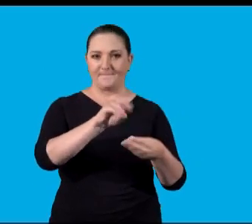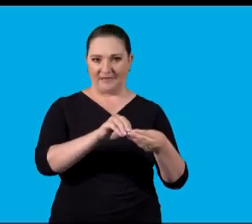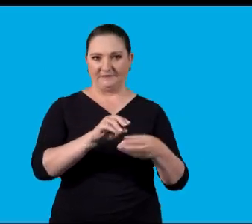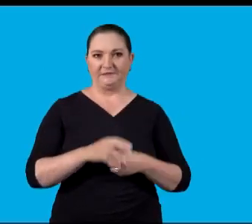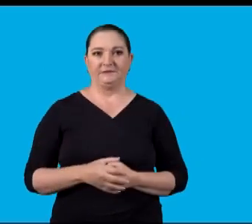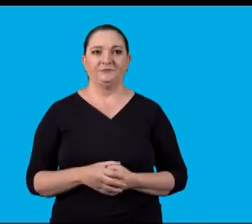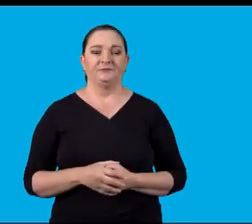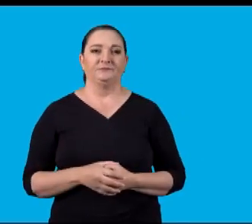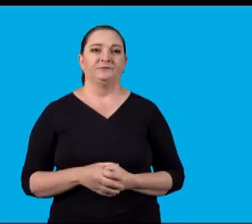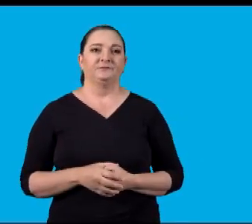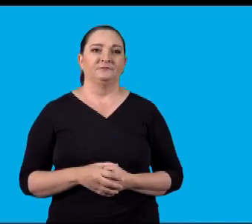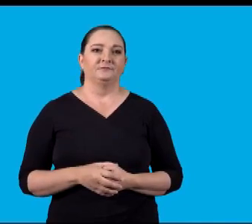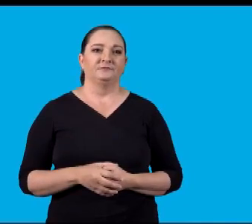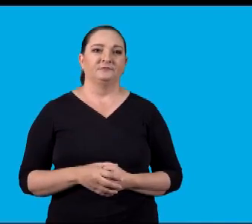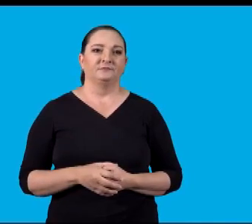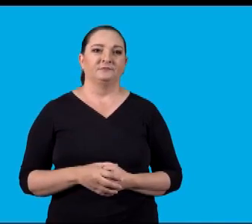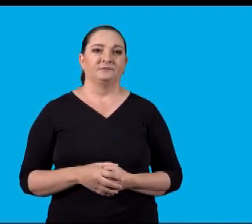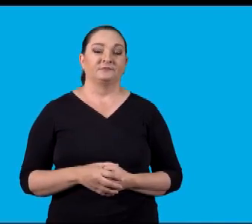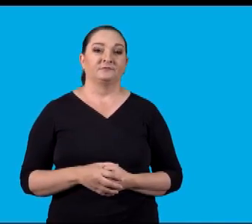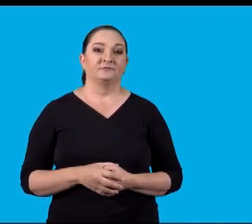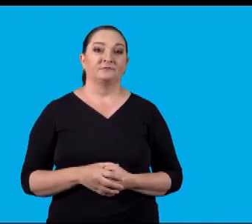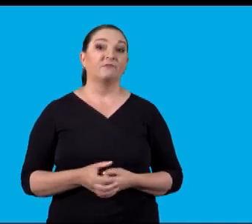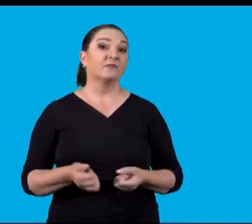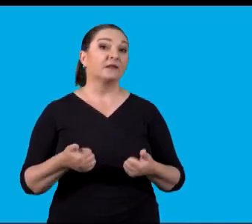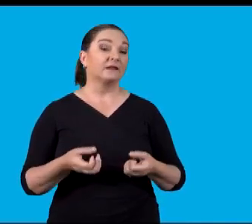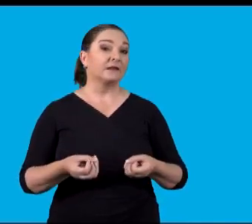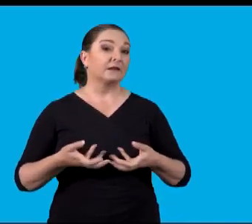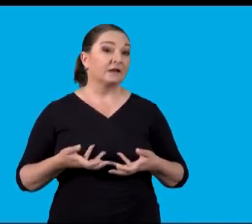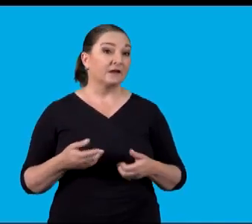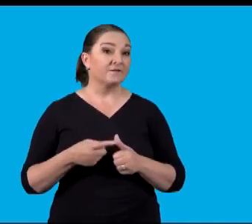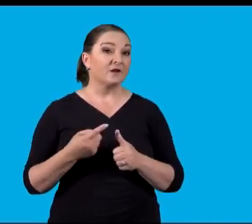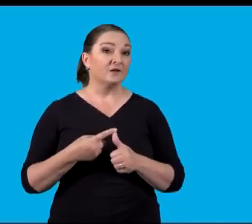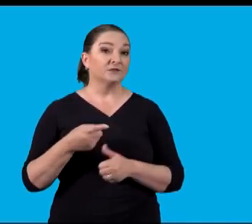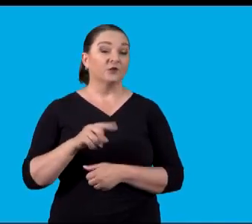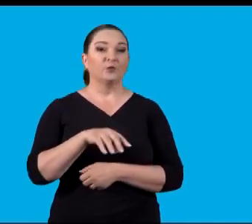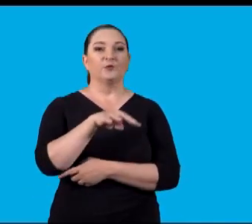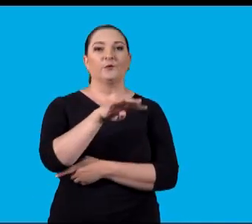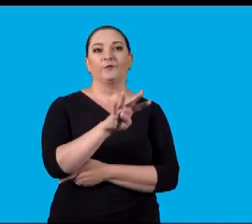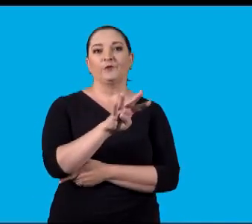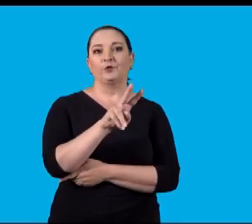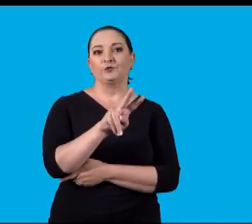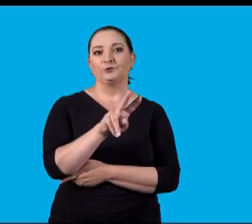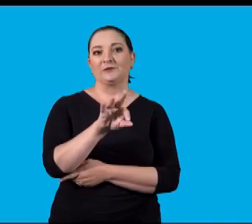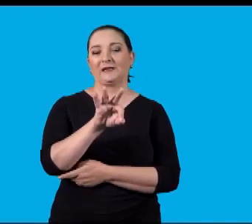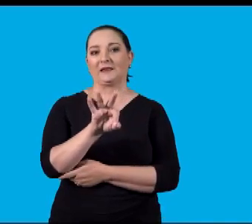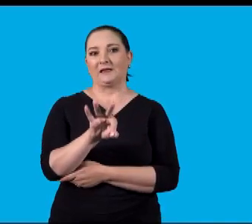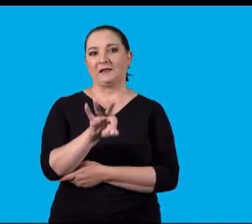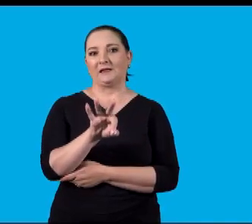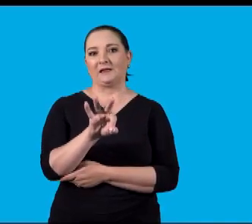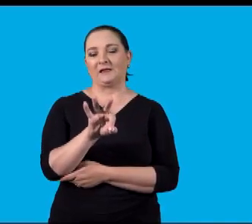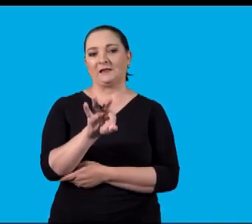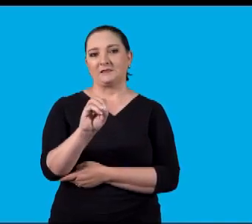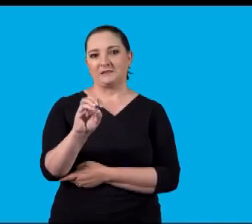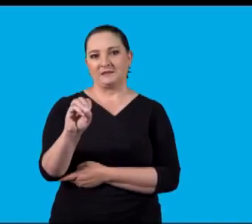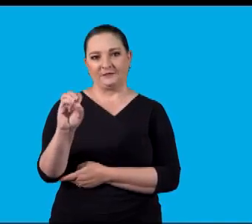342 plus 81,000. And that is going to give you 408,000.